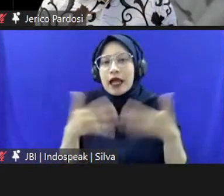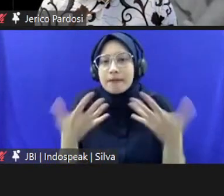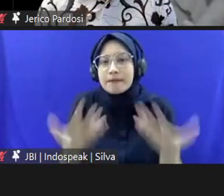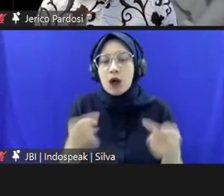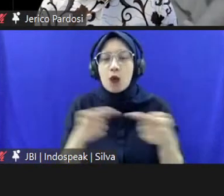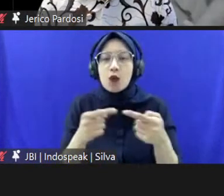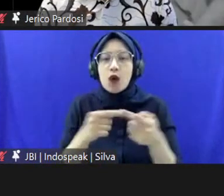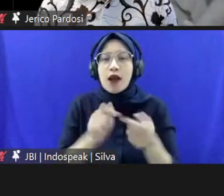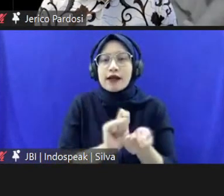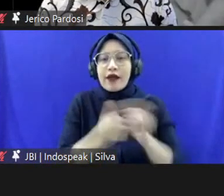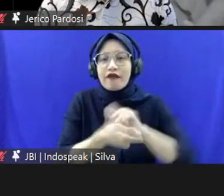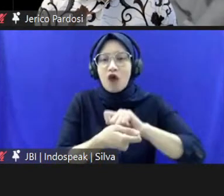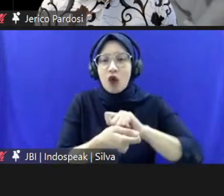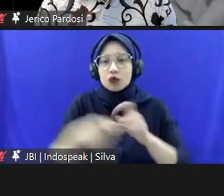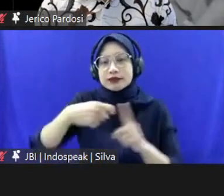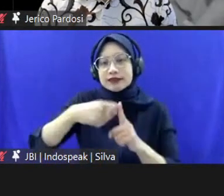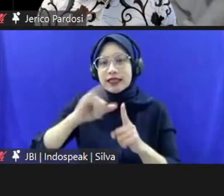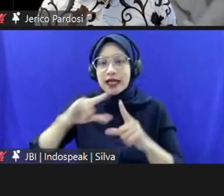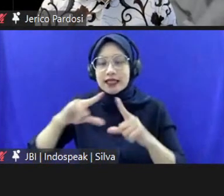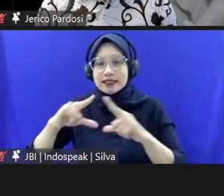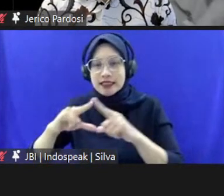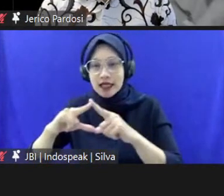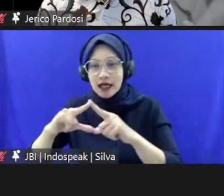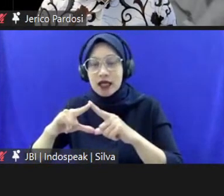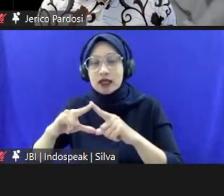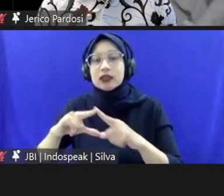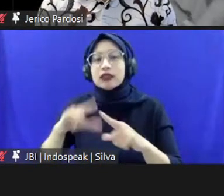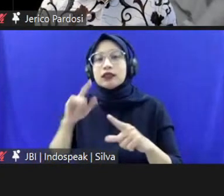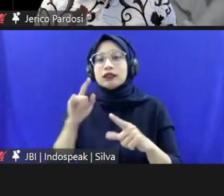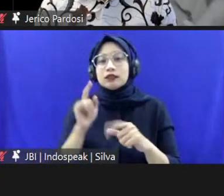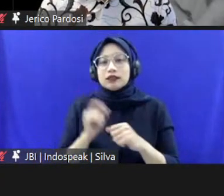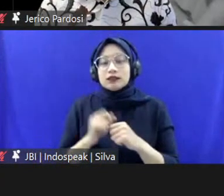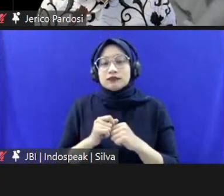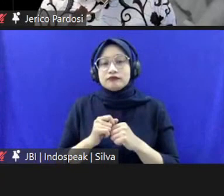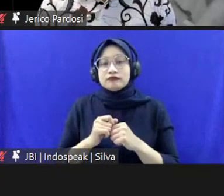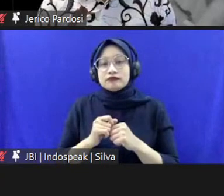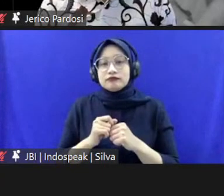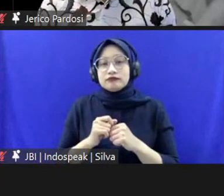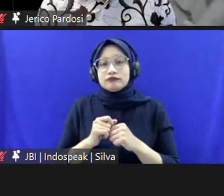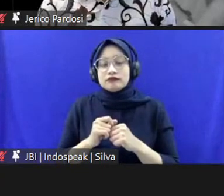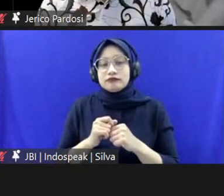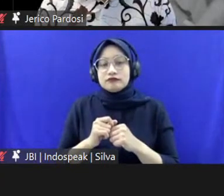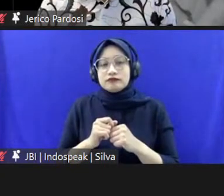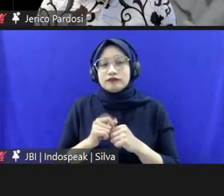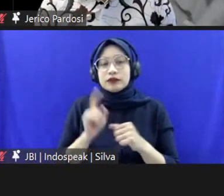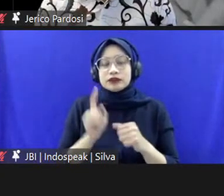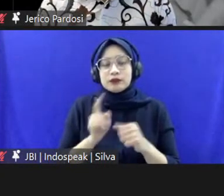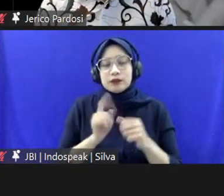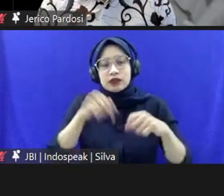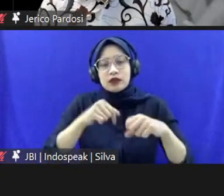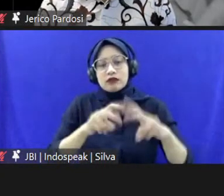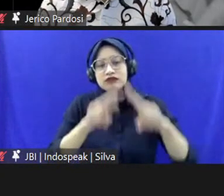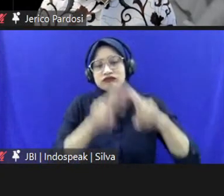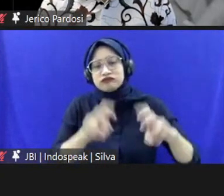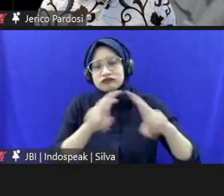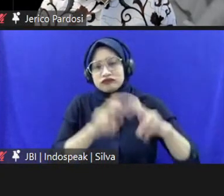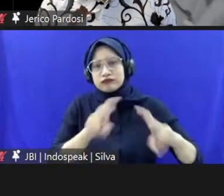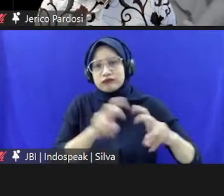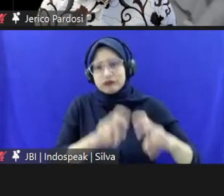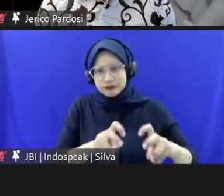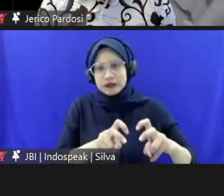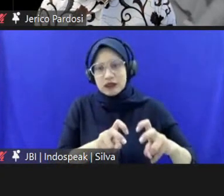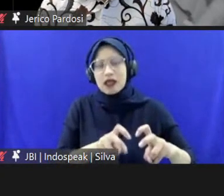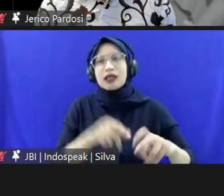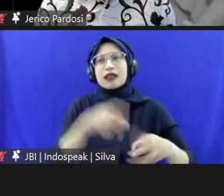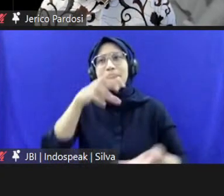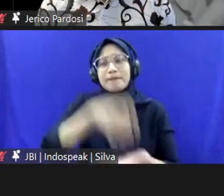birthing at home is discouraging, if not criminalized. I'm also doing research about similar project also in Manggarai,